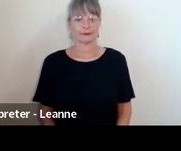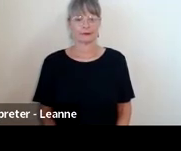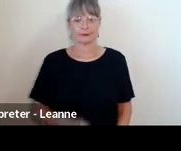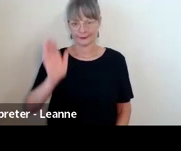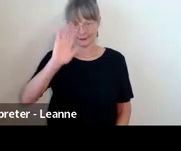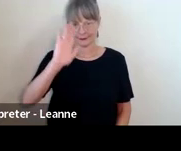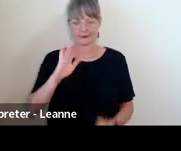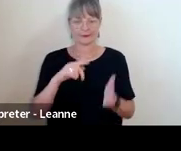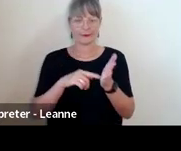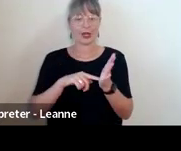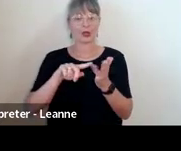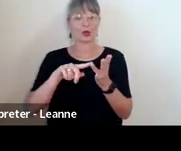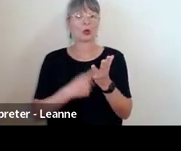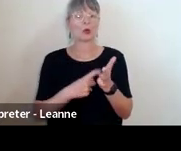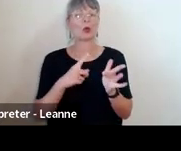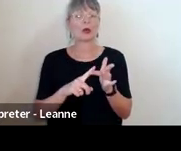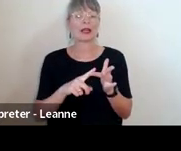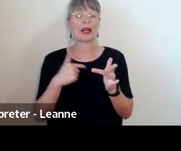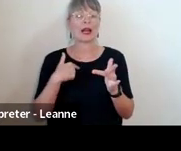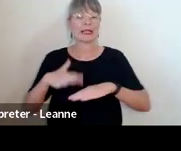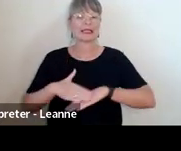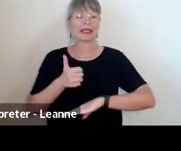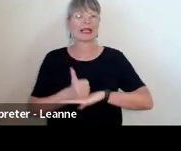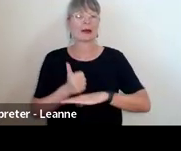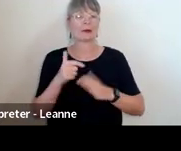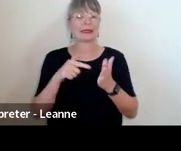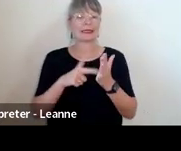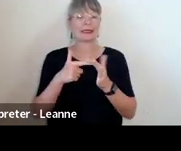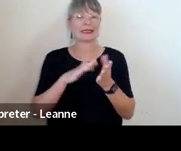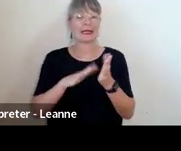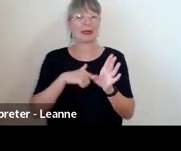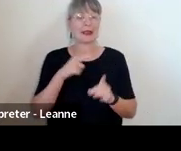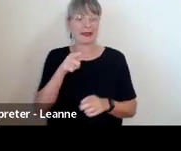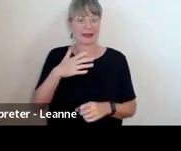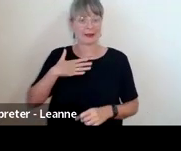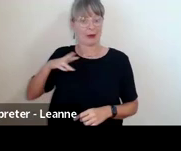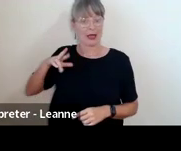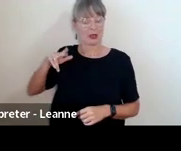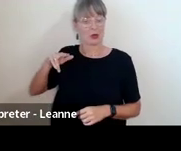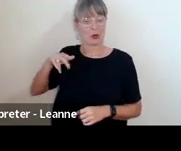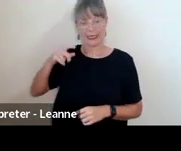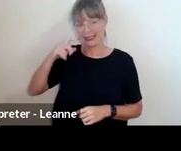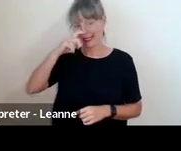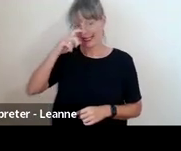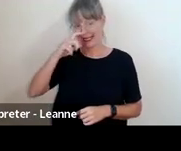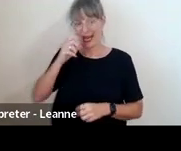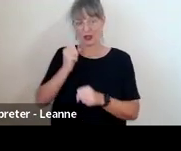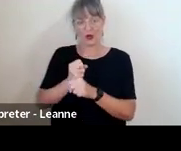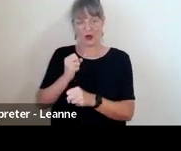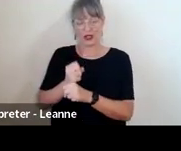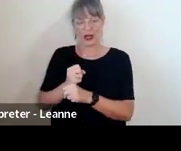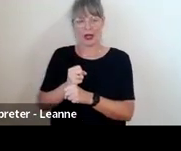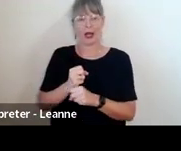Hi, I'm Tori, the founder of Teamy. This is me and my twin sister Georgia. After our dad's heart attack, Georgia's supports became